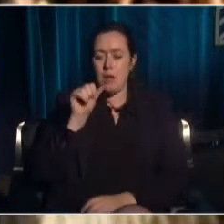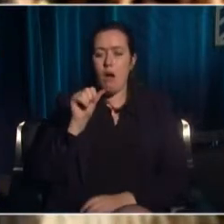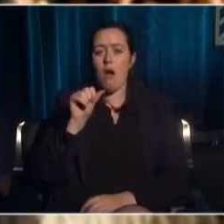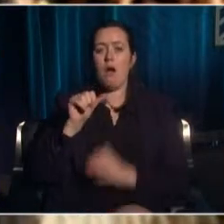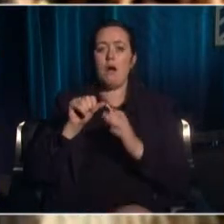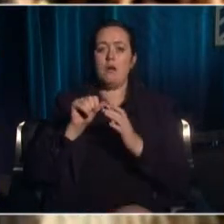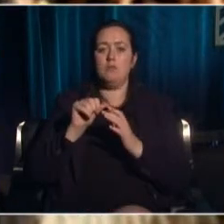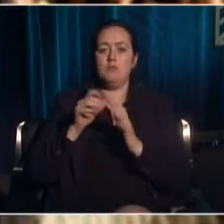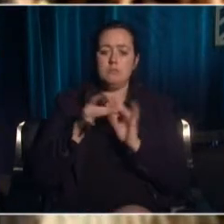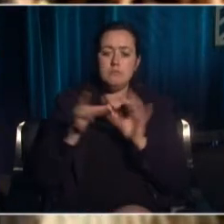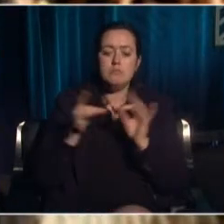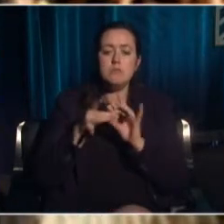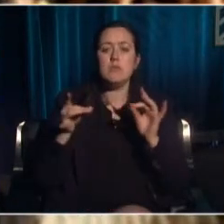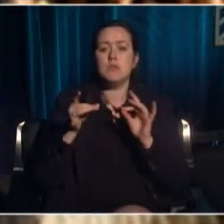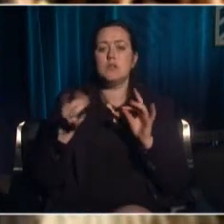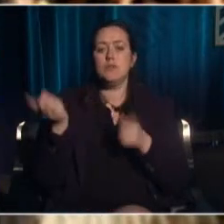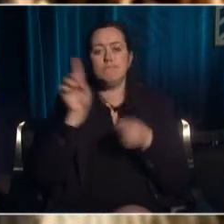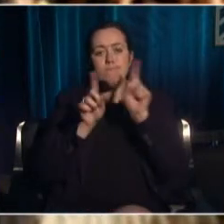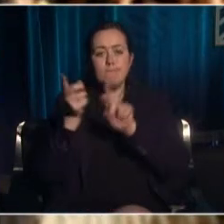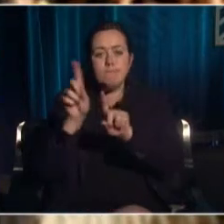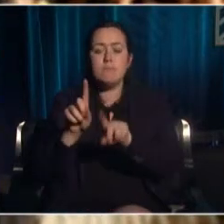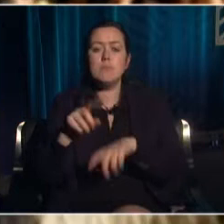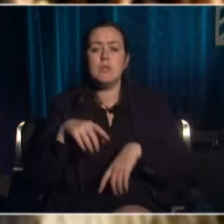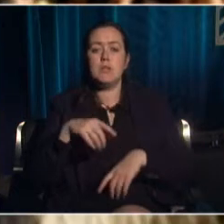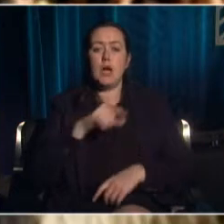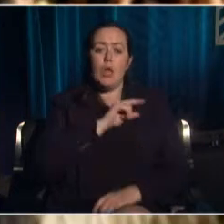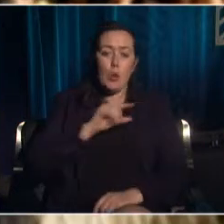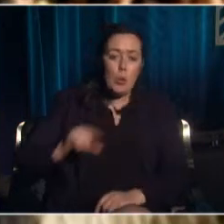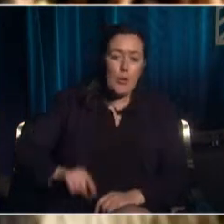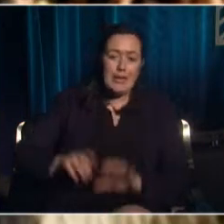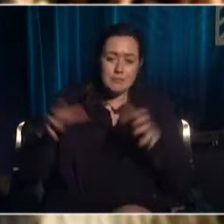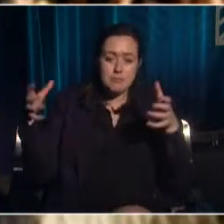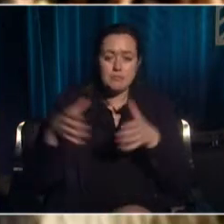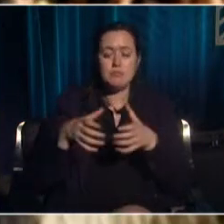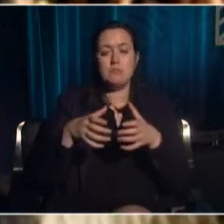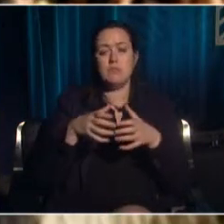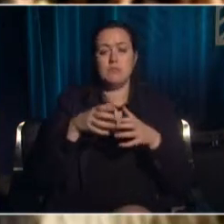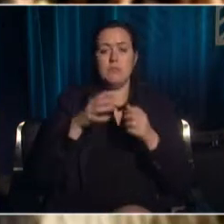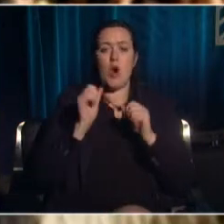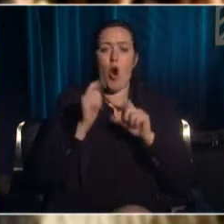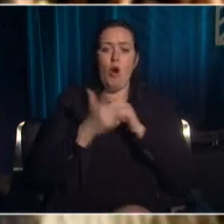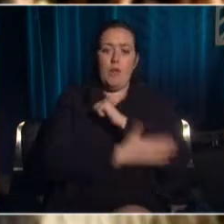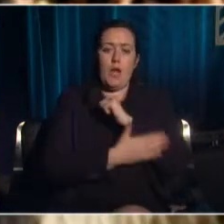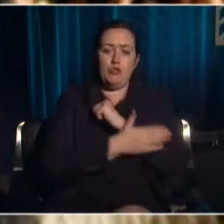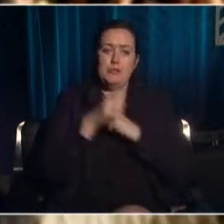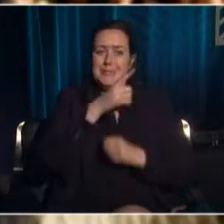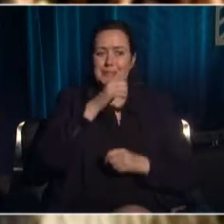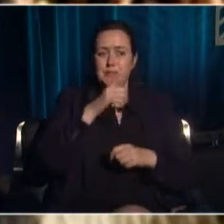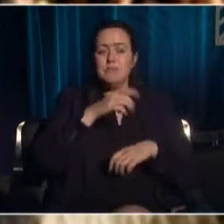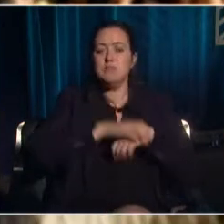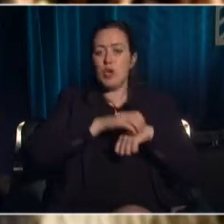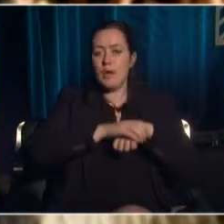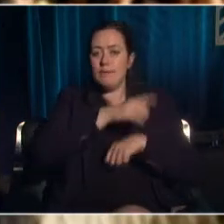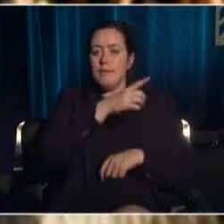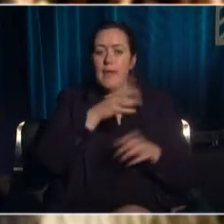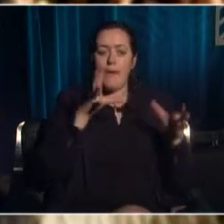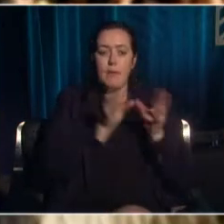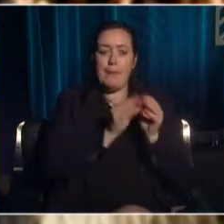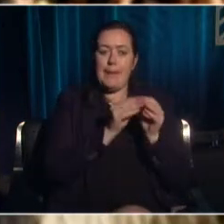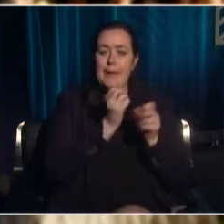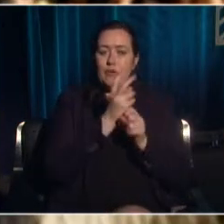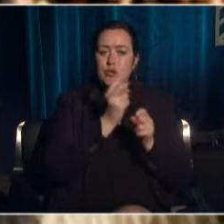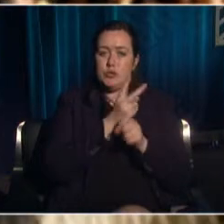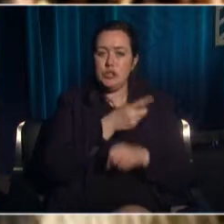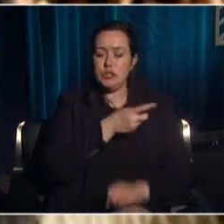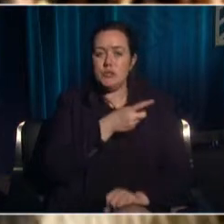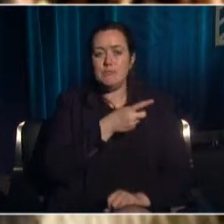the Commonwealth Heads of Government meeting. The Queen gets together with all the countries that Britain used to own, and they have a meeting every 2 years, and it doesn't have a